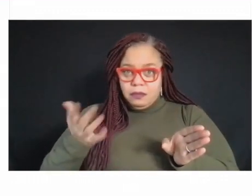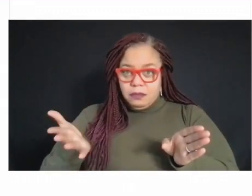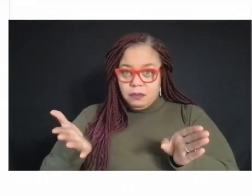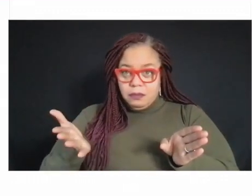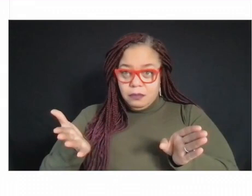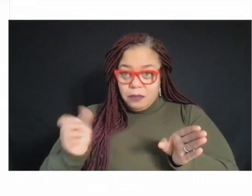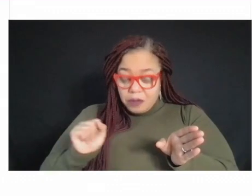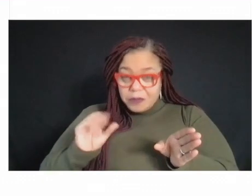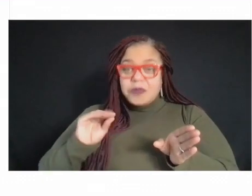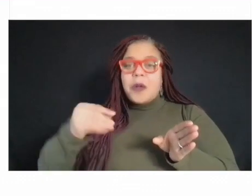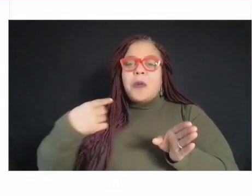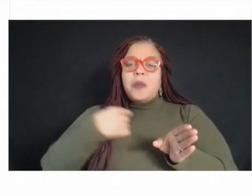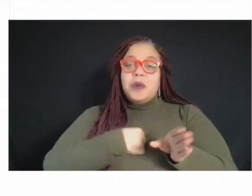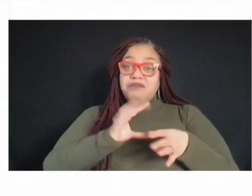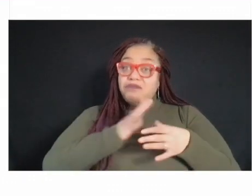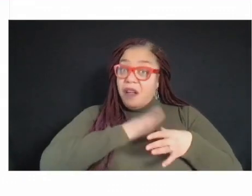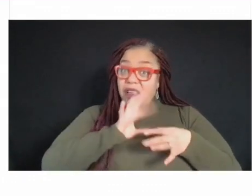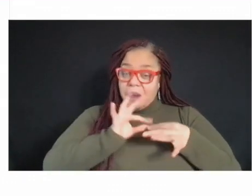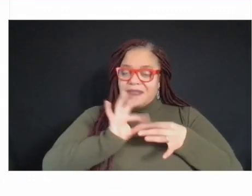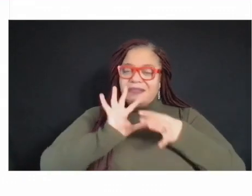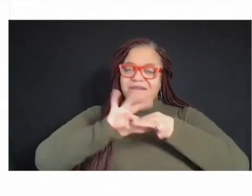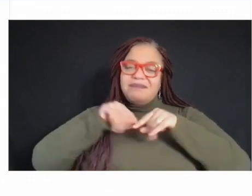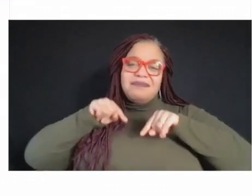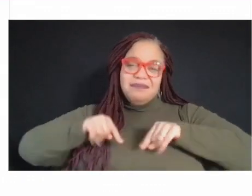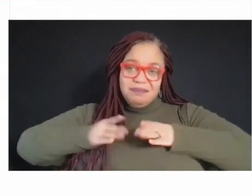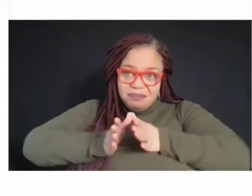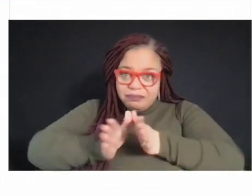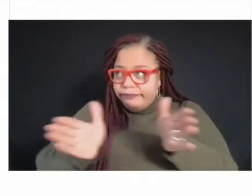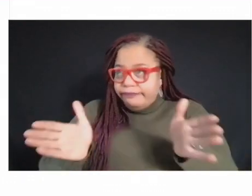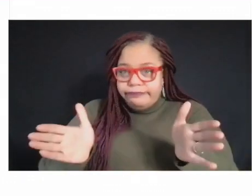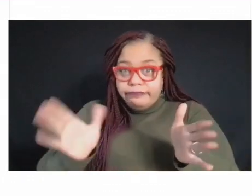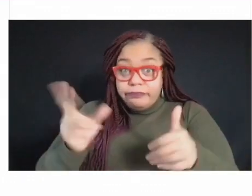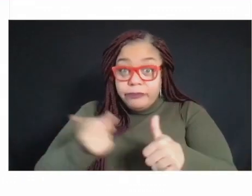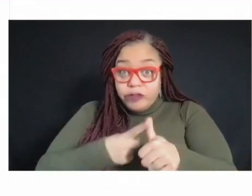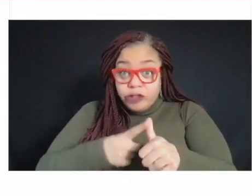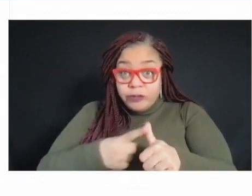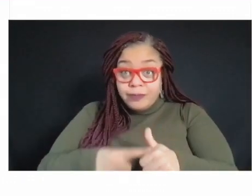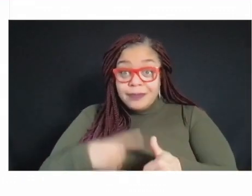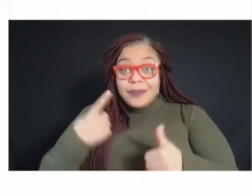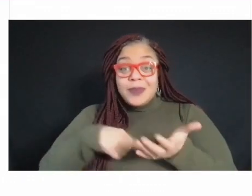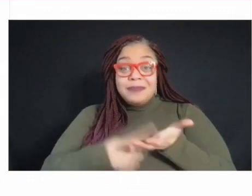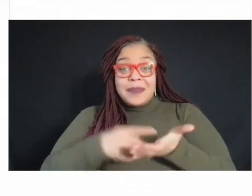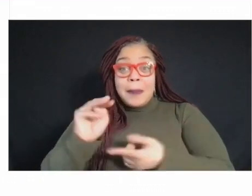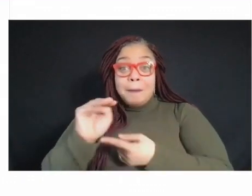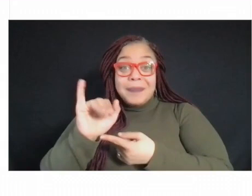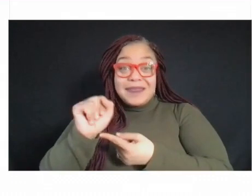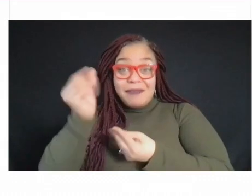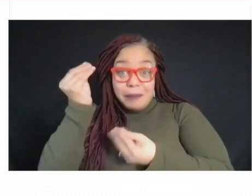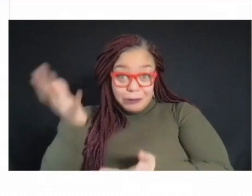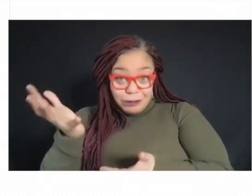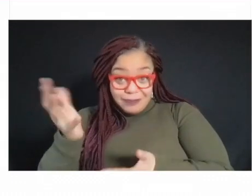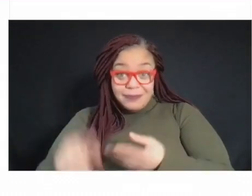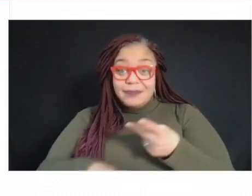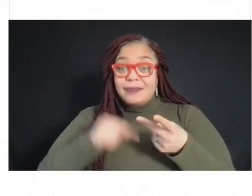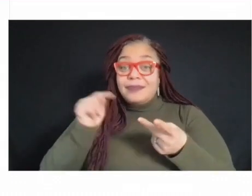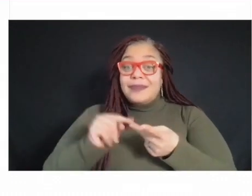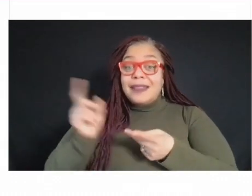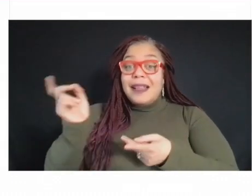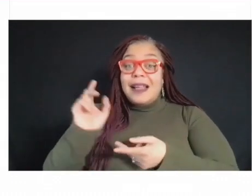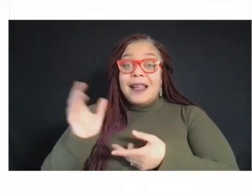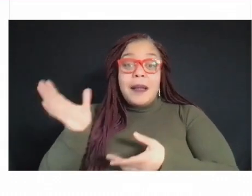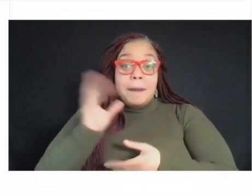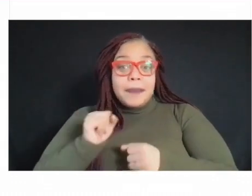talk about misinformation and disinformation, one of the things we're often missing is time. Time is a critical element here because